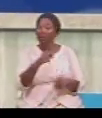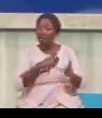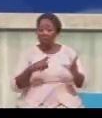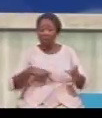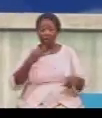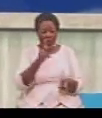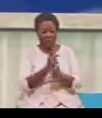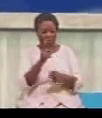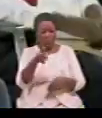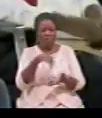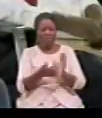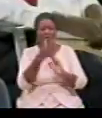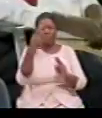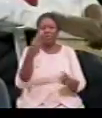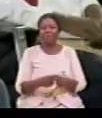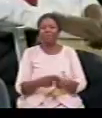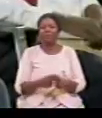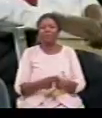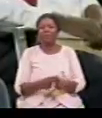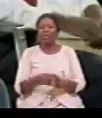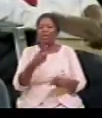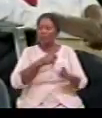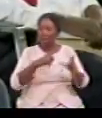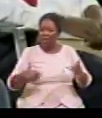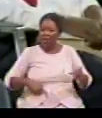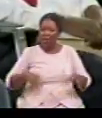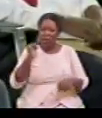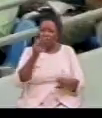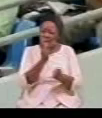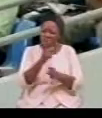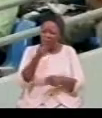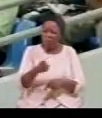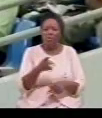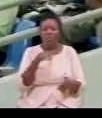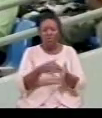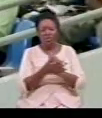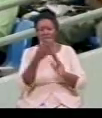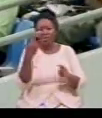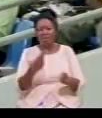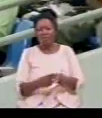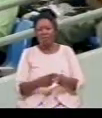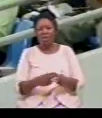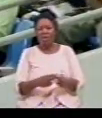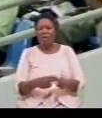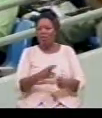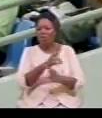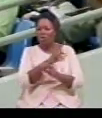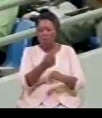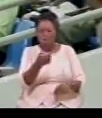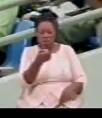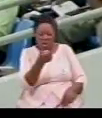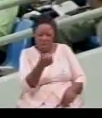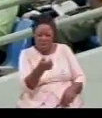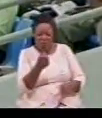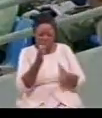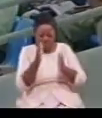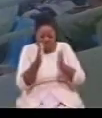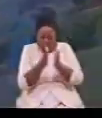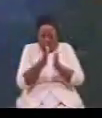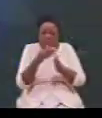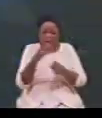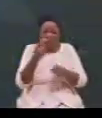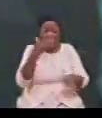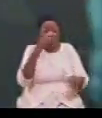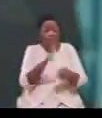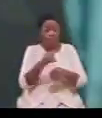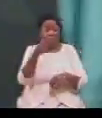will preserve you. The Lord will keep you. No jot or tittle of the